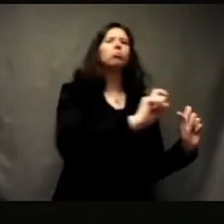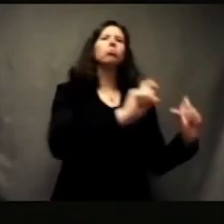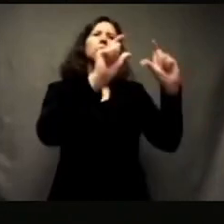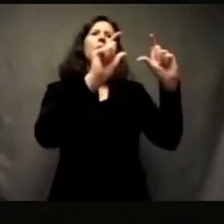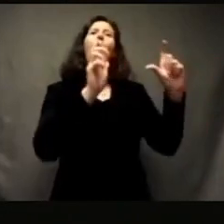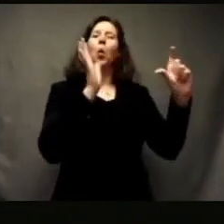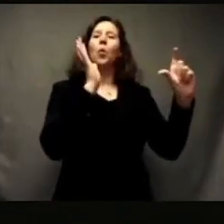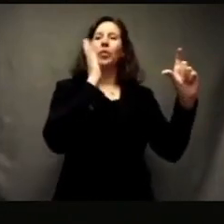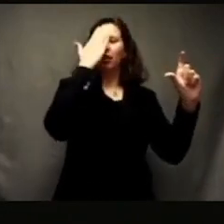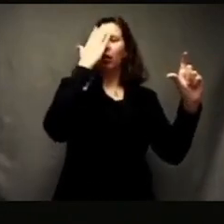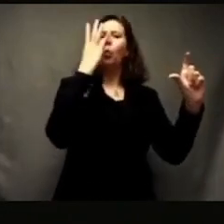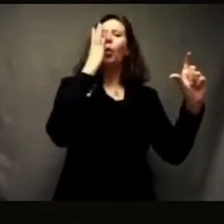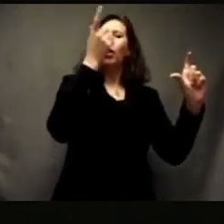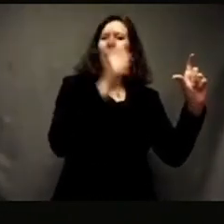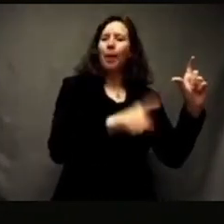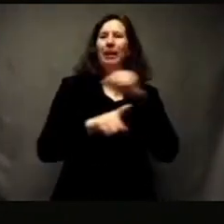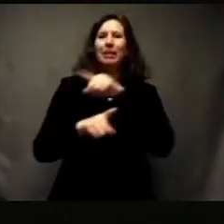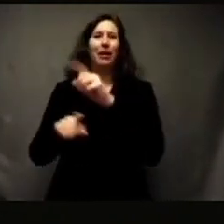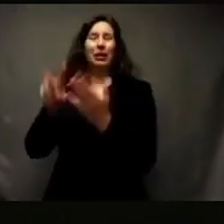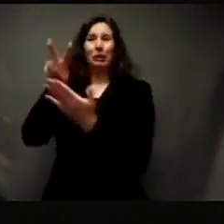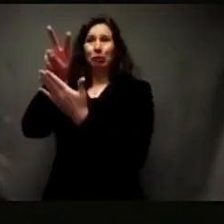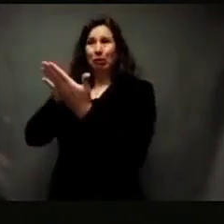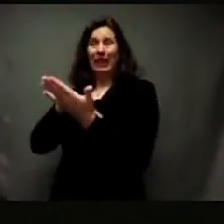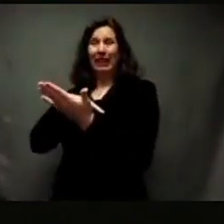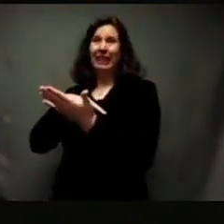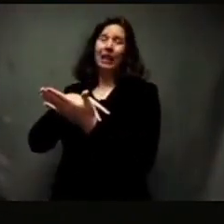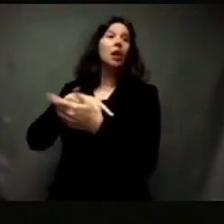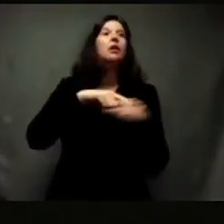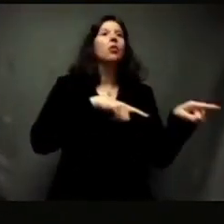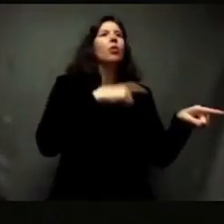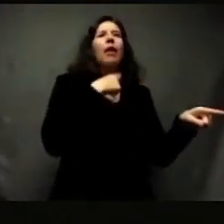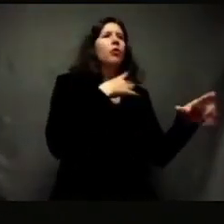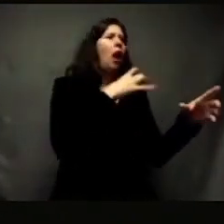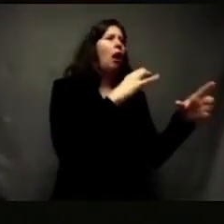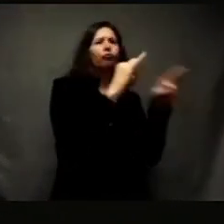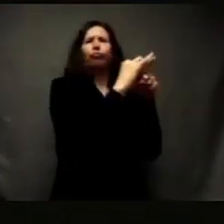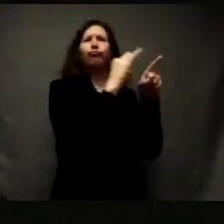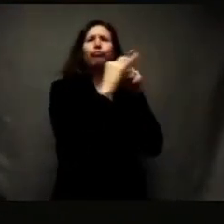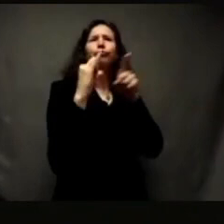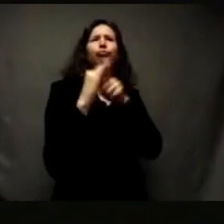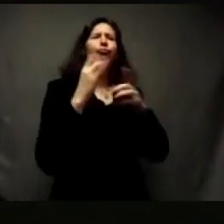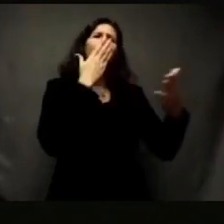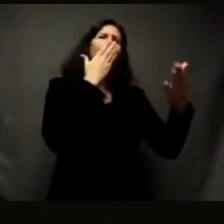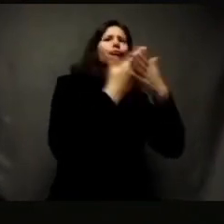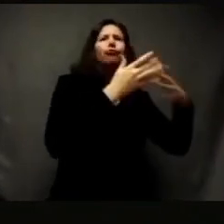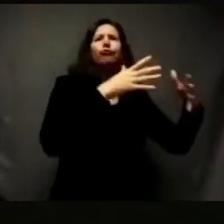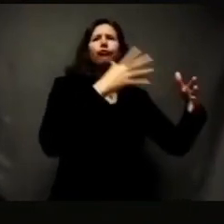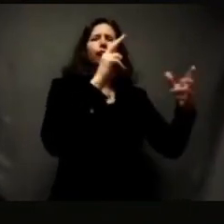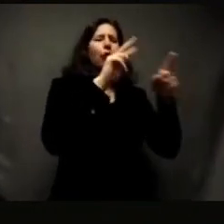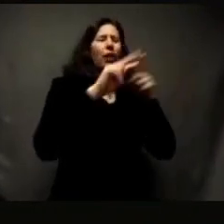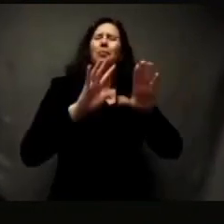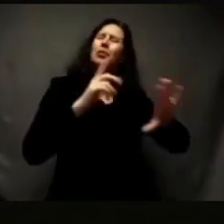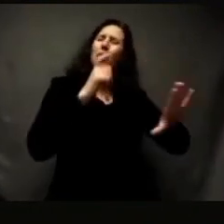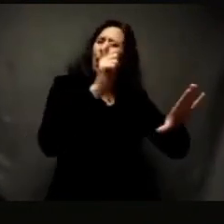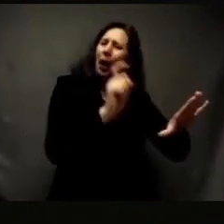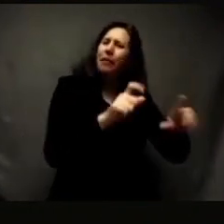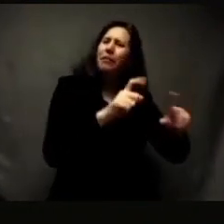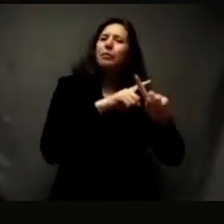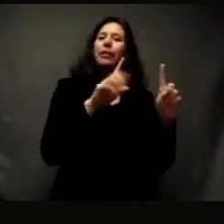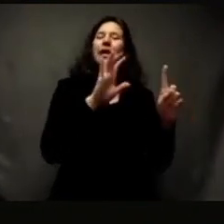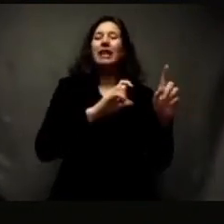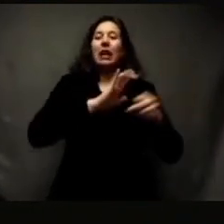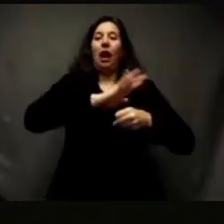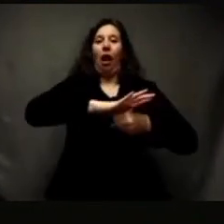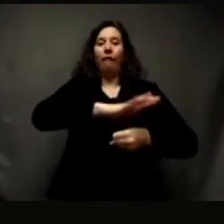have, a hugely robust vocabulary, but enough to understand what each of the blocks mean and